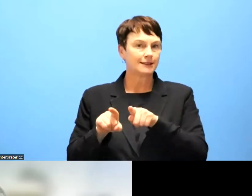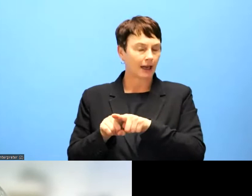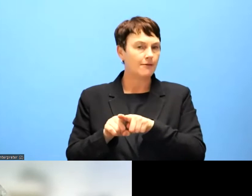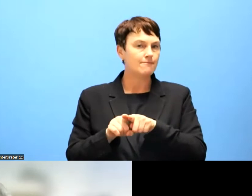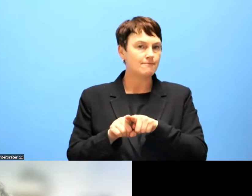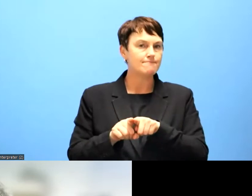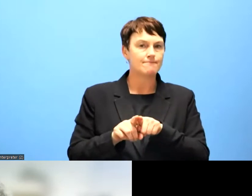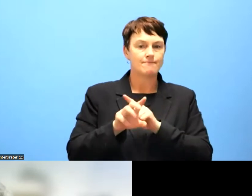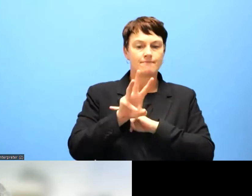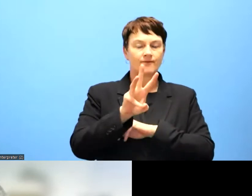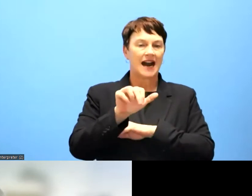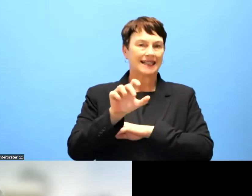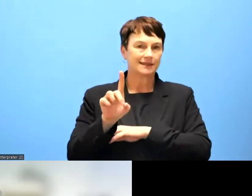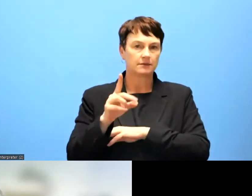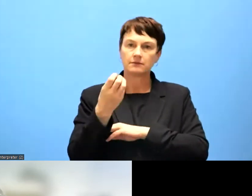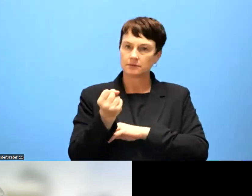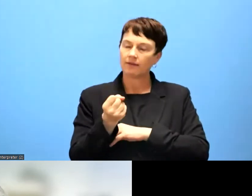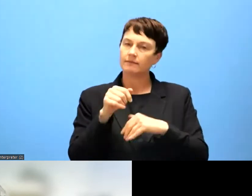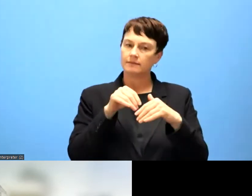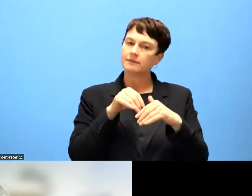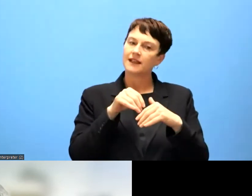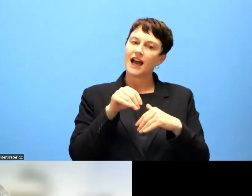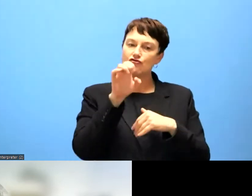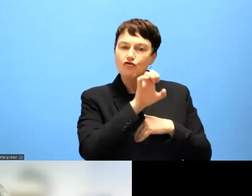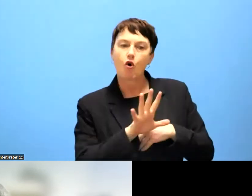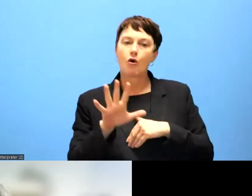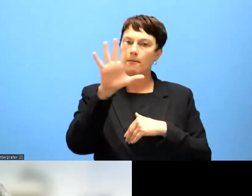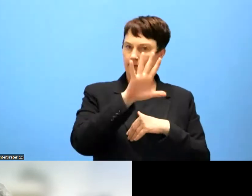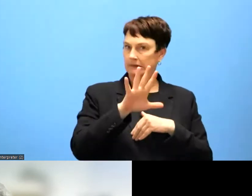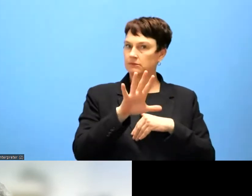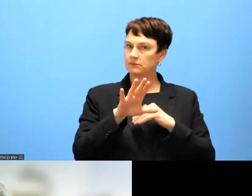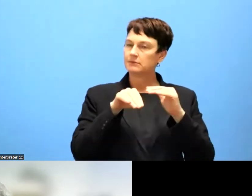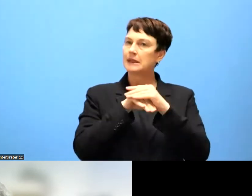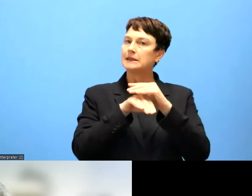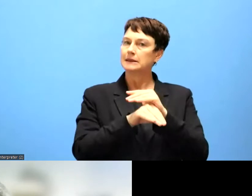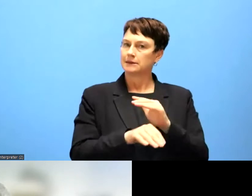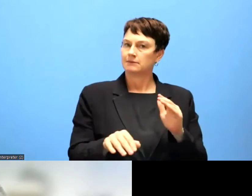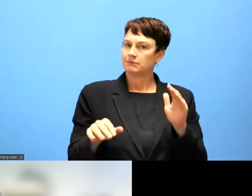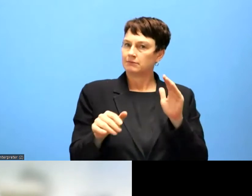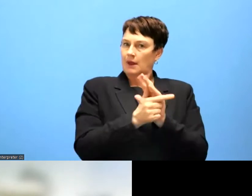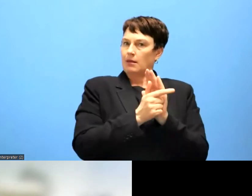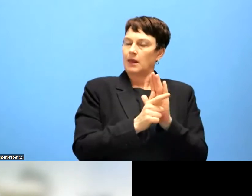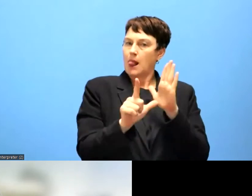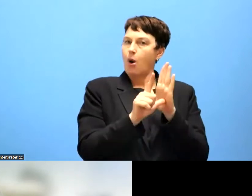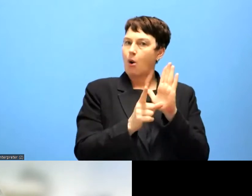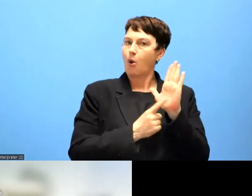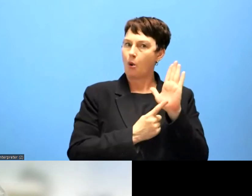On the other side, I think the document must be more easy to use. That means,